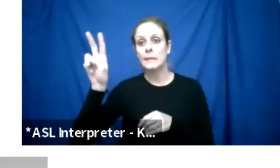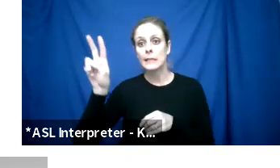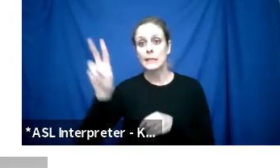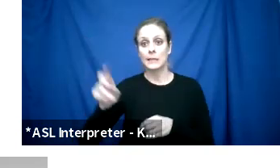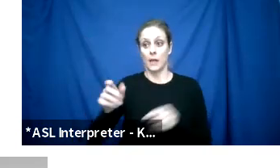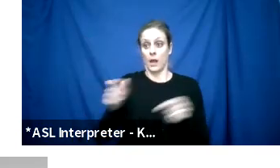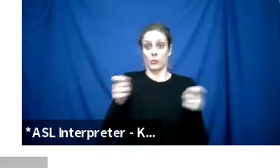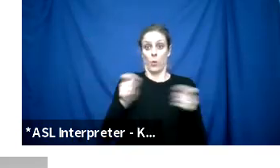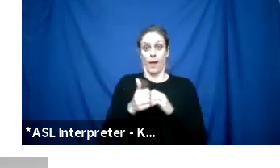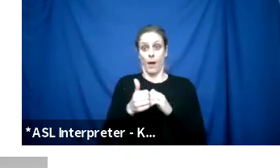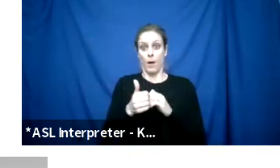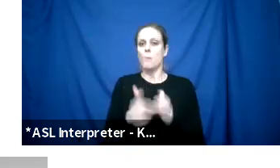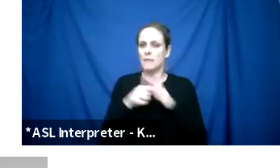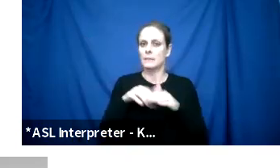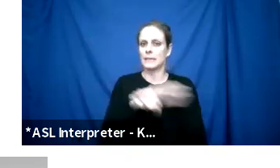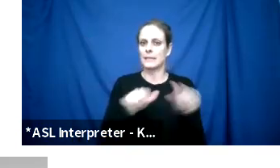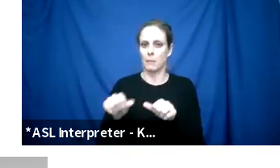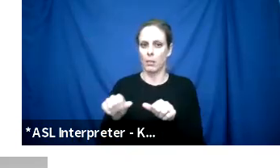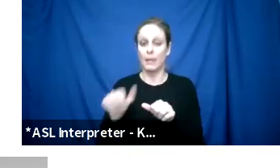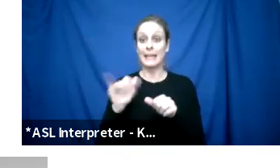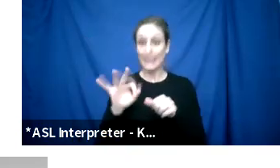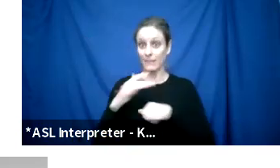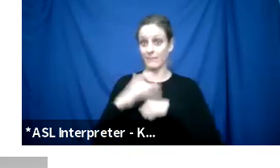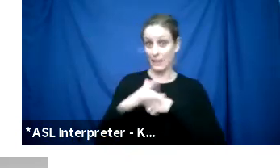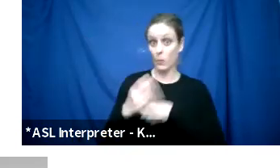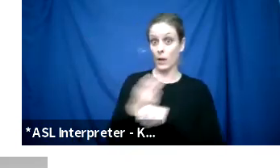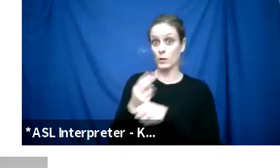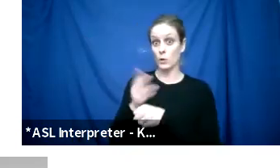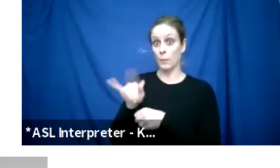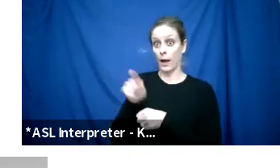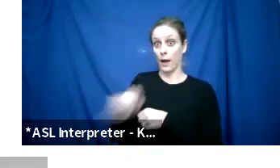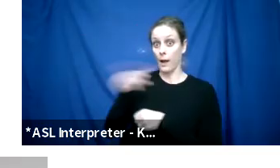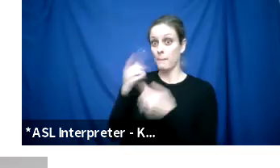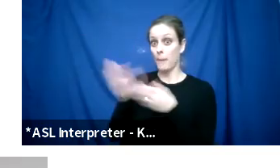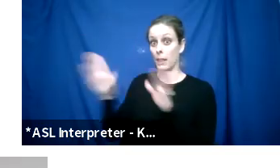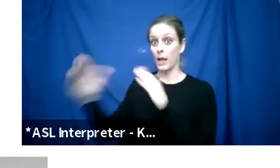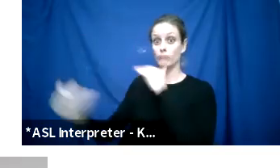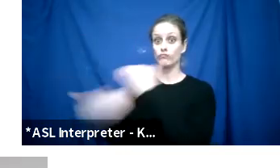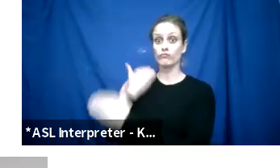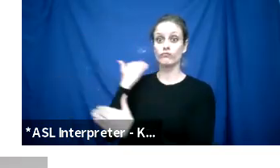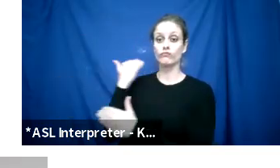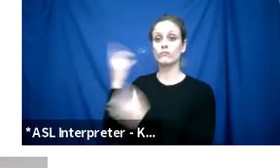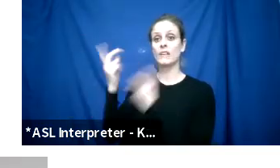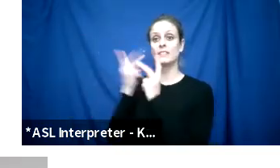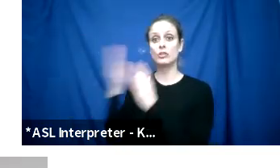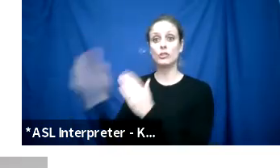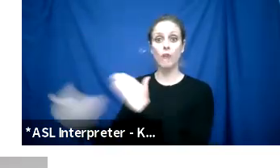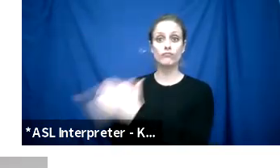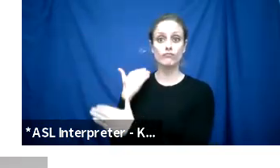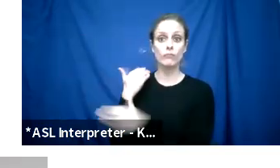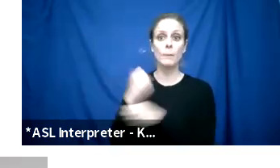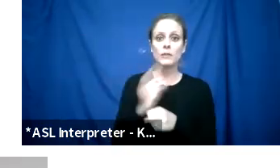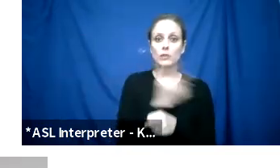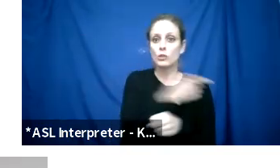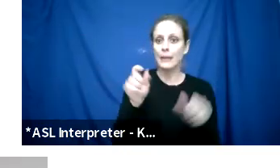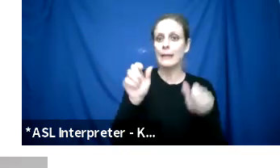spaces, if those operable parts are available and used by the public, visitors, things like that, you'd want to make sure that those operable